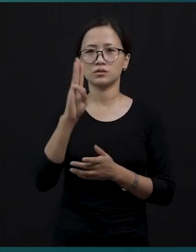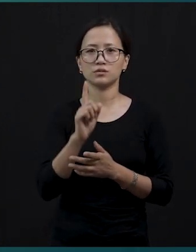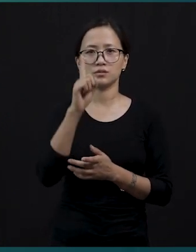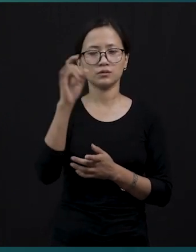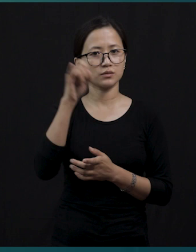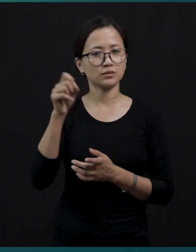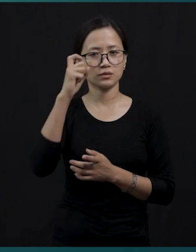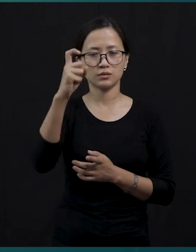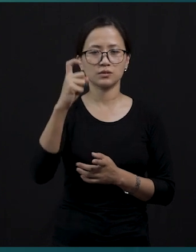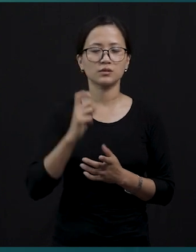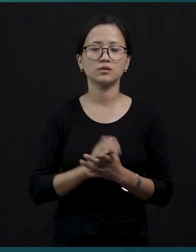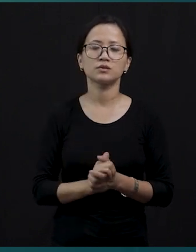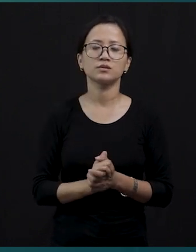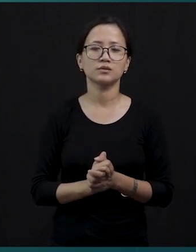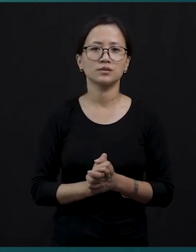children?